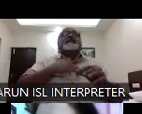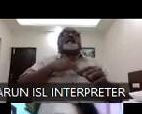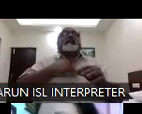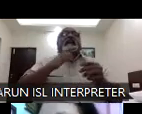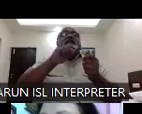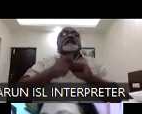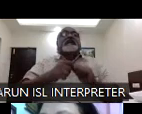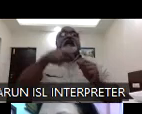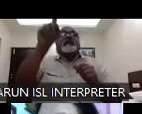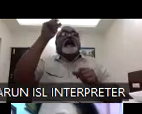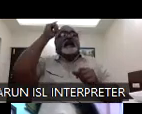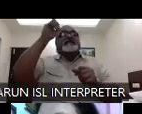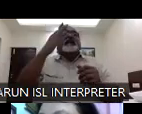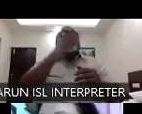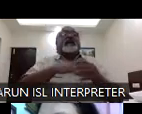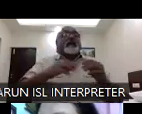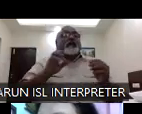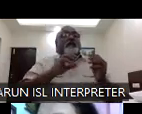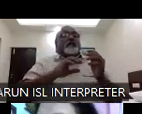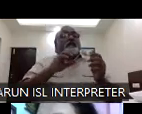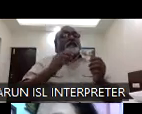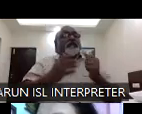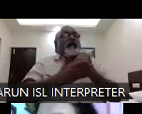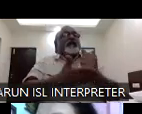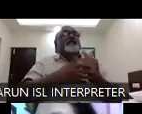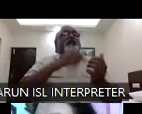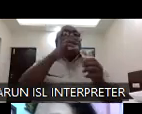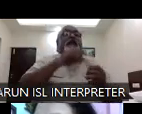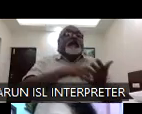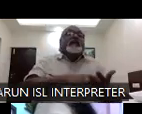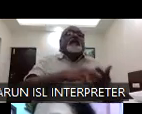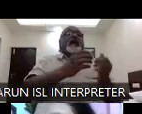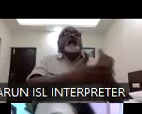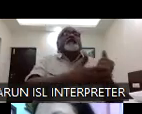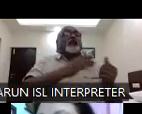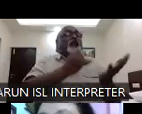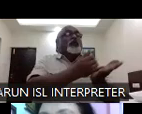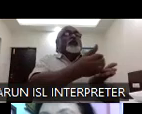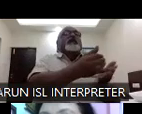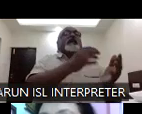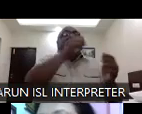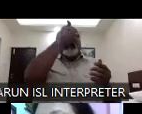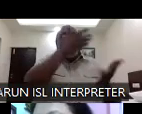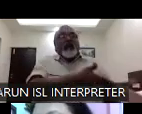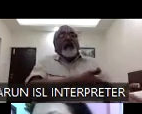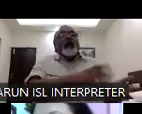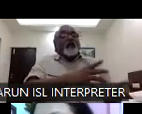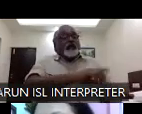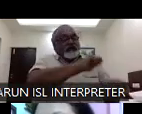the rural India. You have to give some resources to them so that they are able to survive their lives and